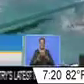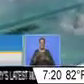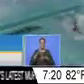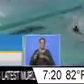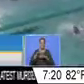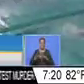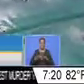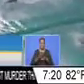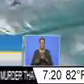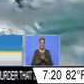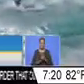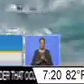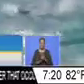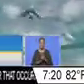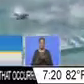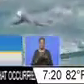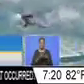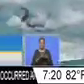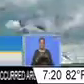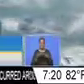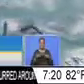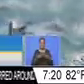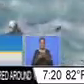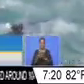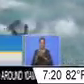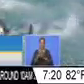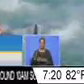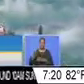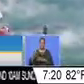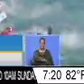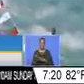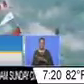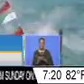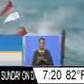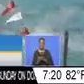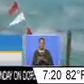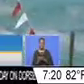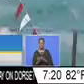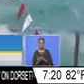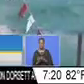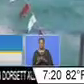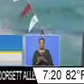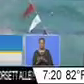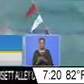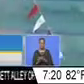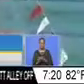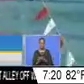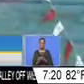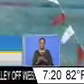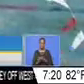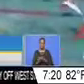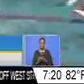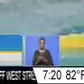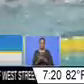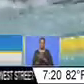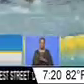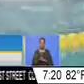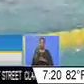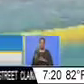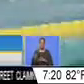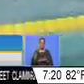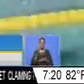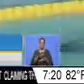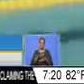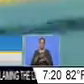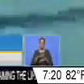as the Mako Aquatics Club hosted their spring invitational at the Betty Kelly Kenick Aquatic Center, with the morning session starting around